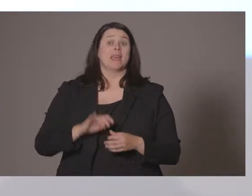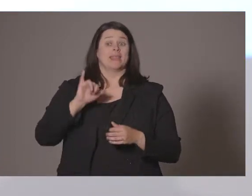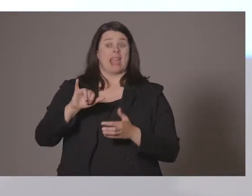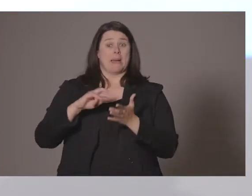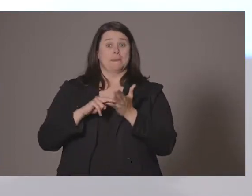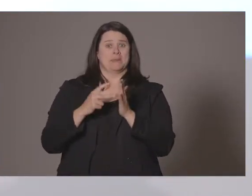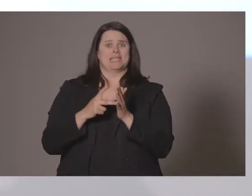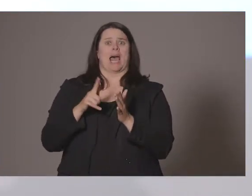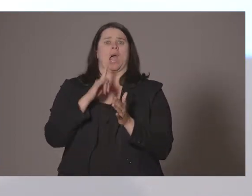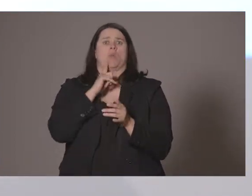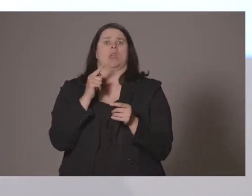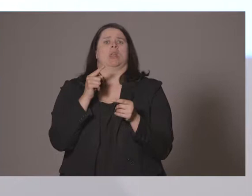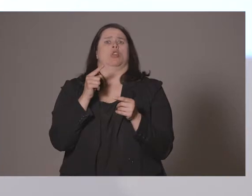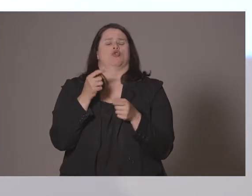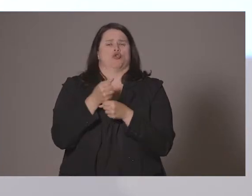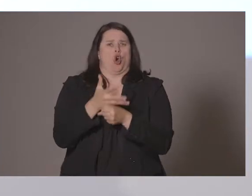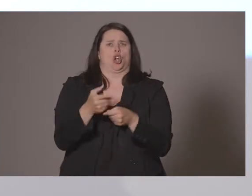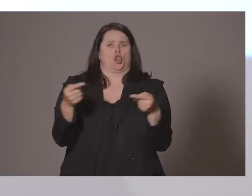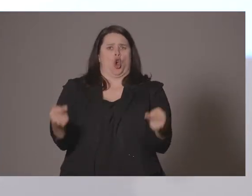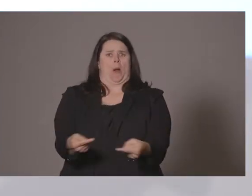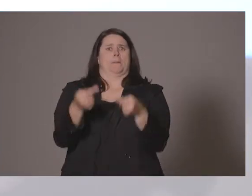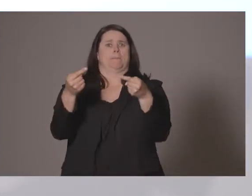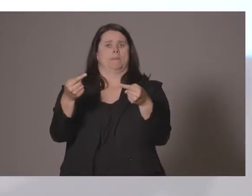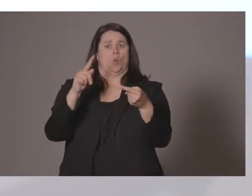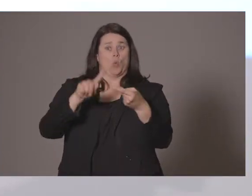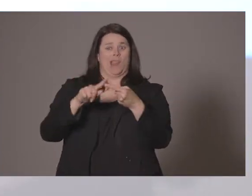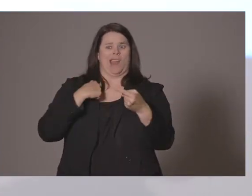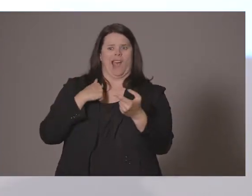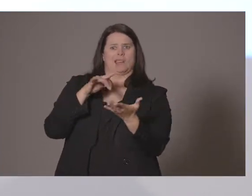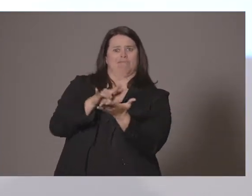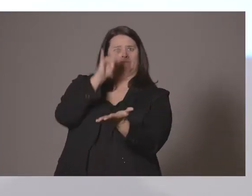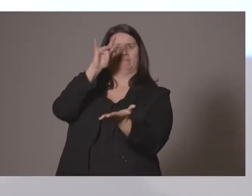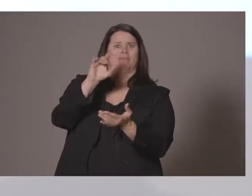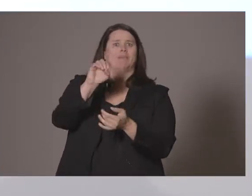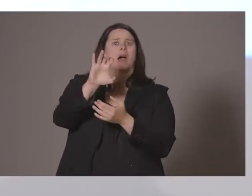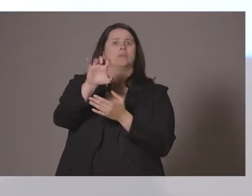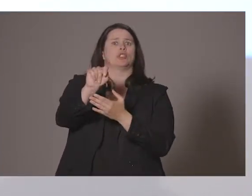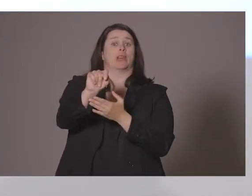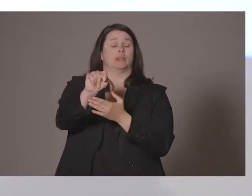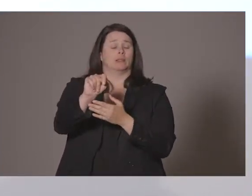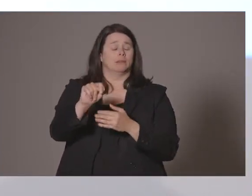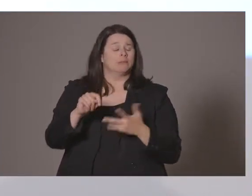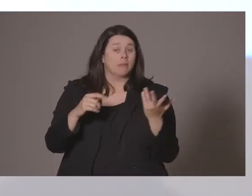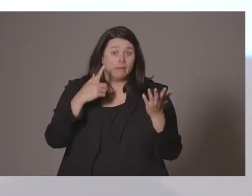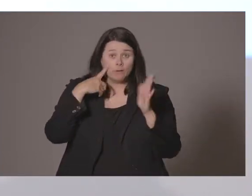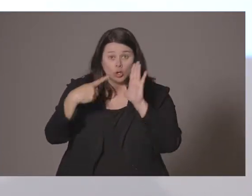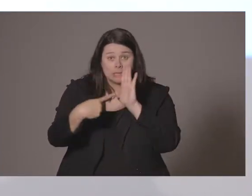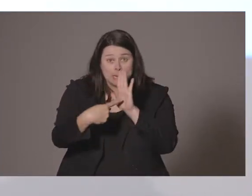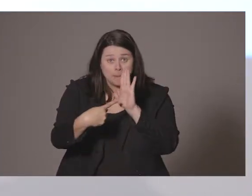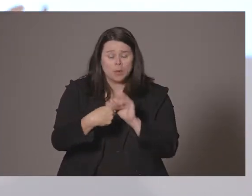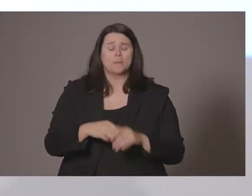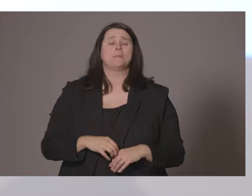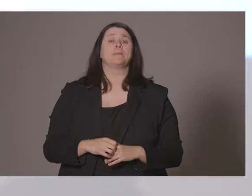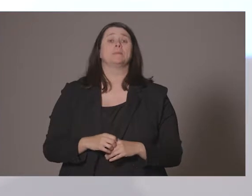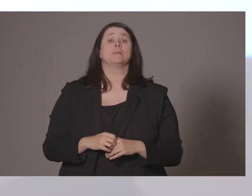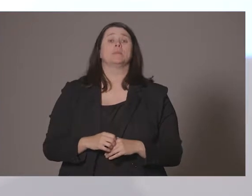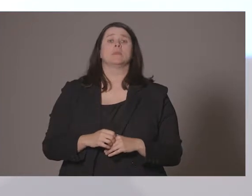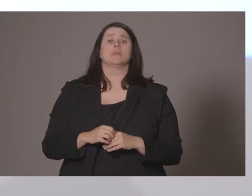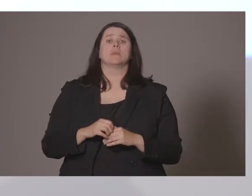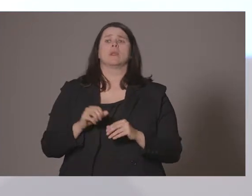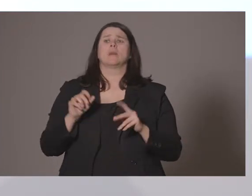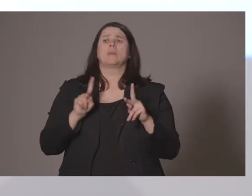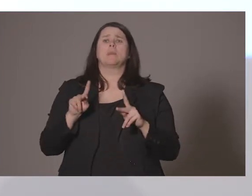other people. And we know this especially from the way that war veterans talk about the war crimes